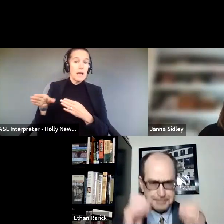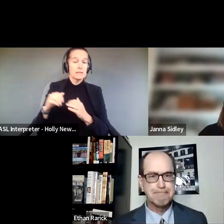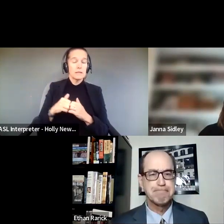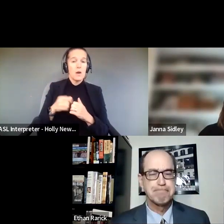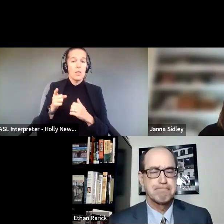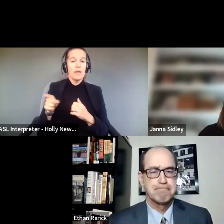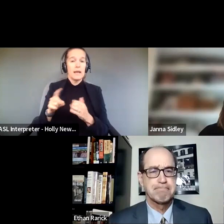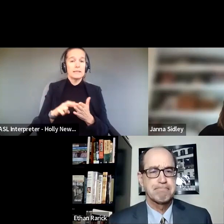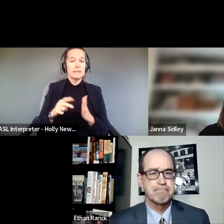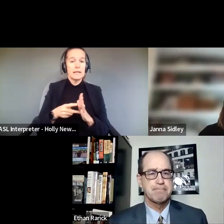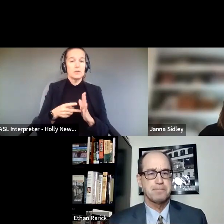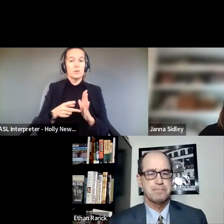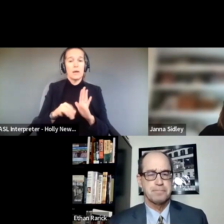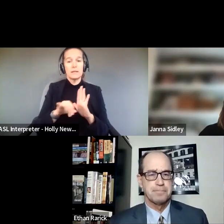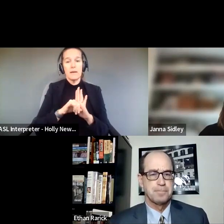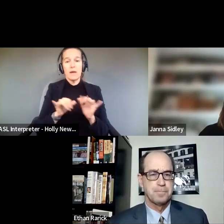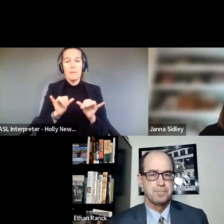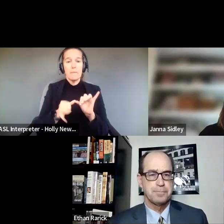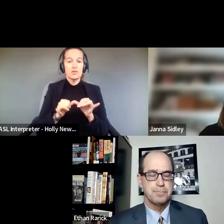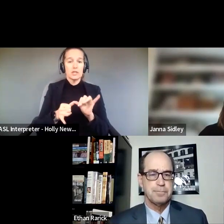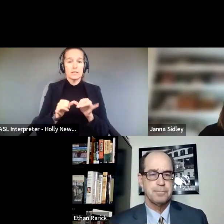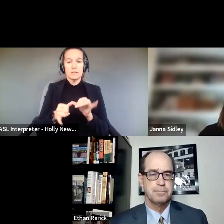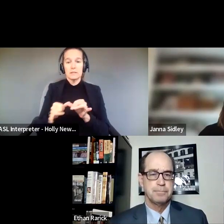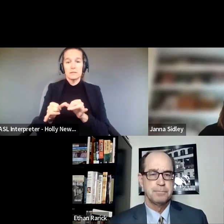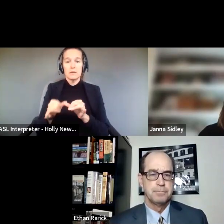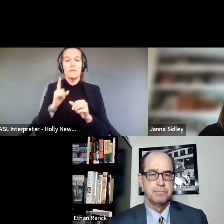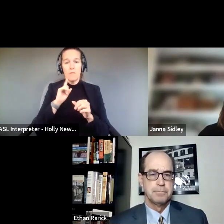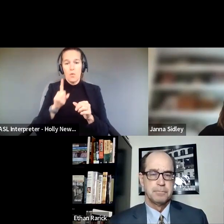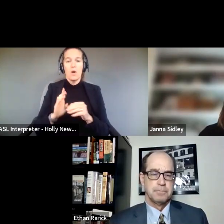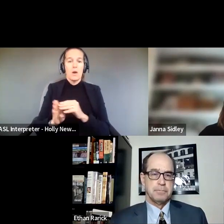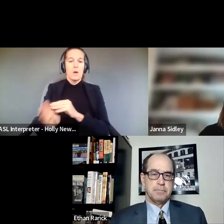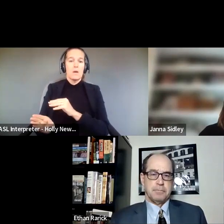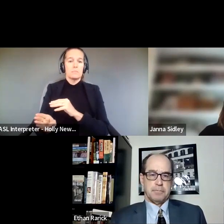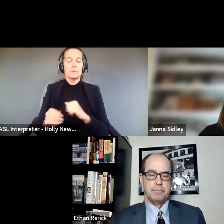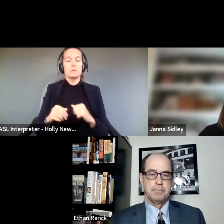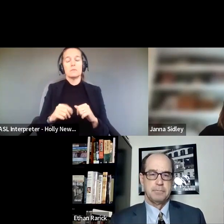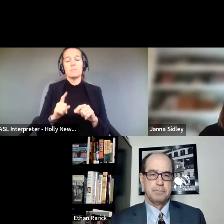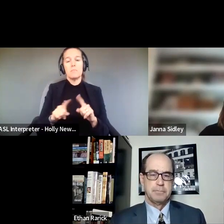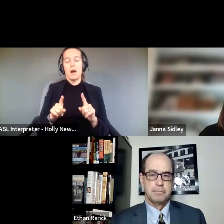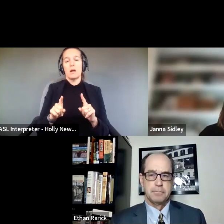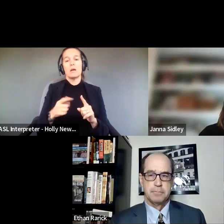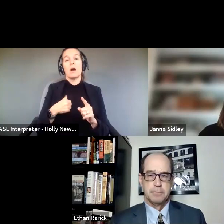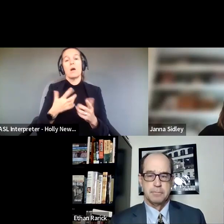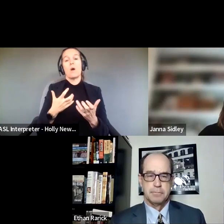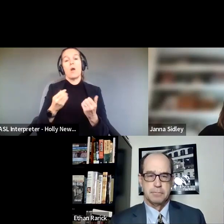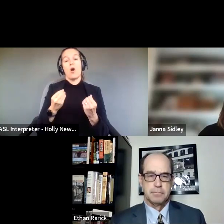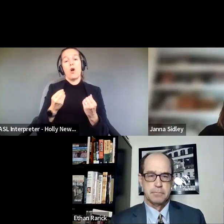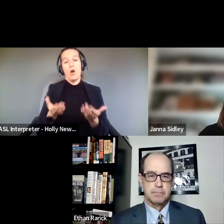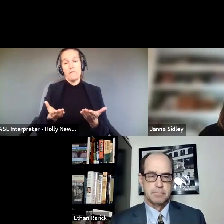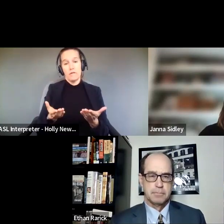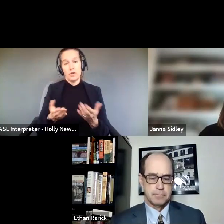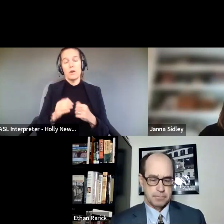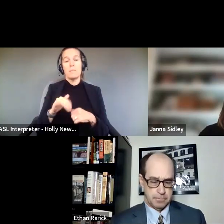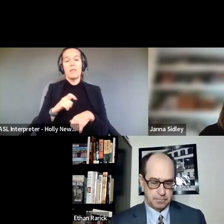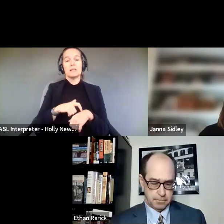to identify metrics to measure outcomes. What I would like to offer is that by the time